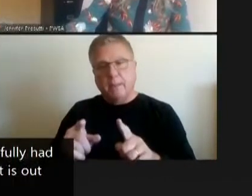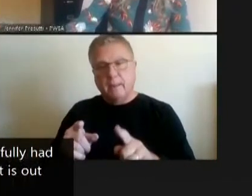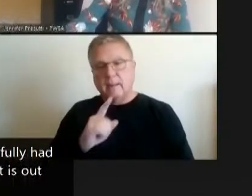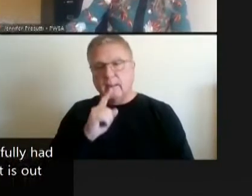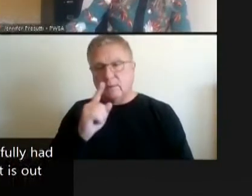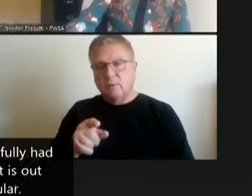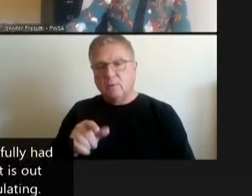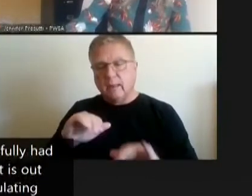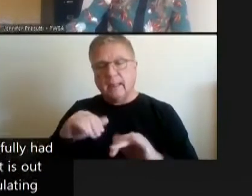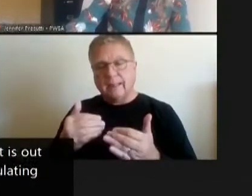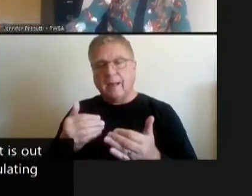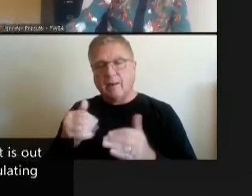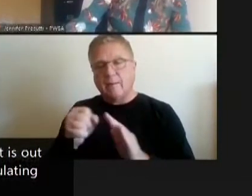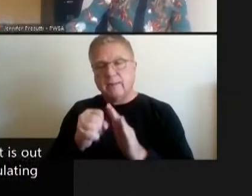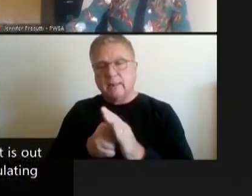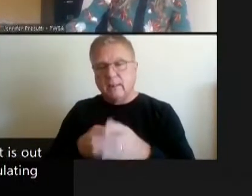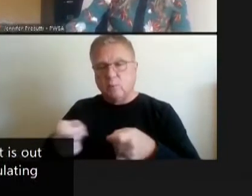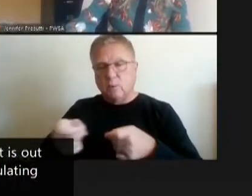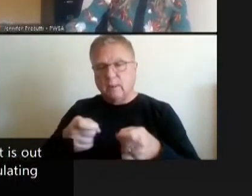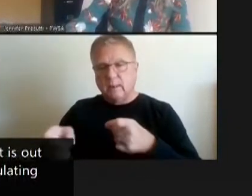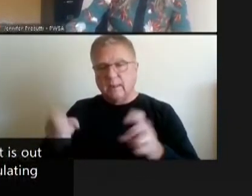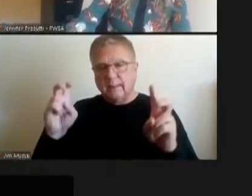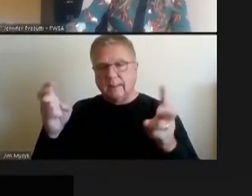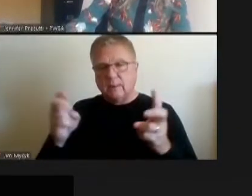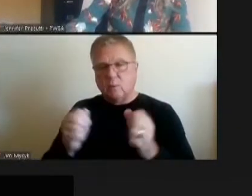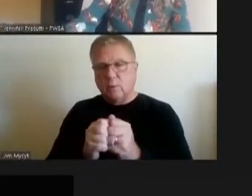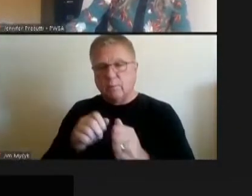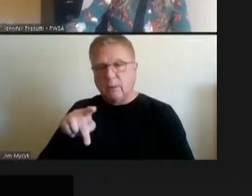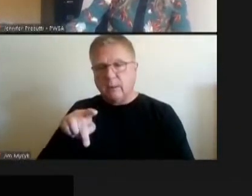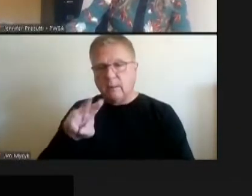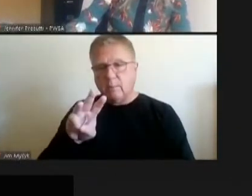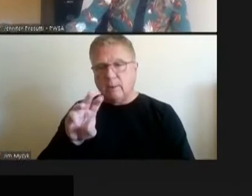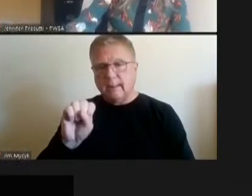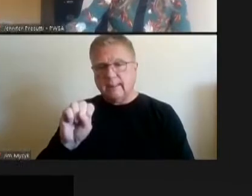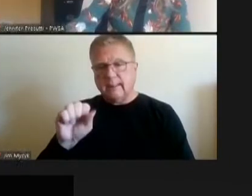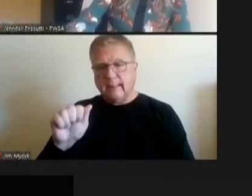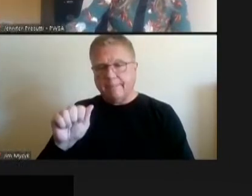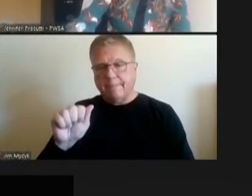is regulating this issue now with respect to PWSA. Go on to the next slide.